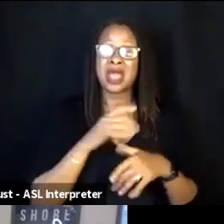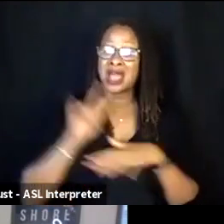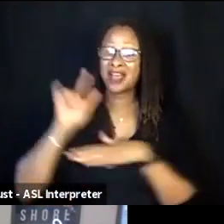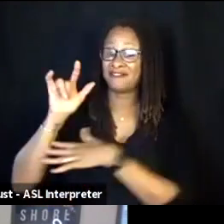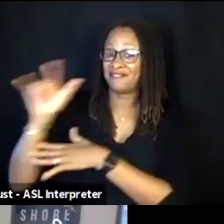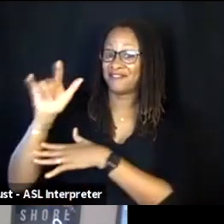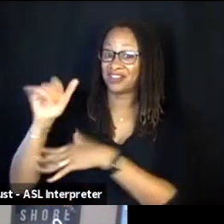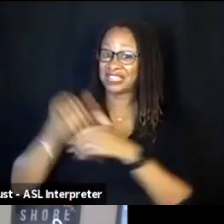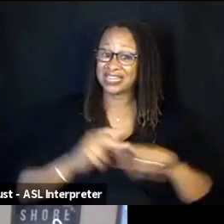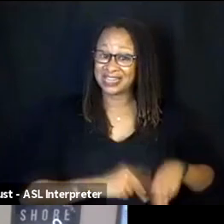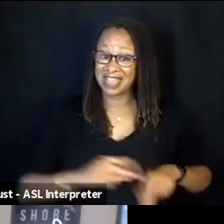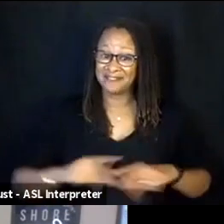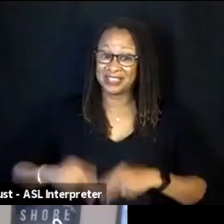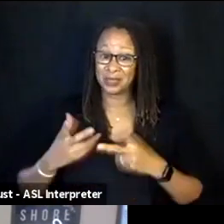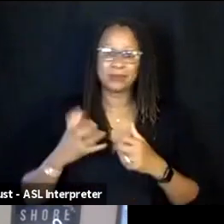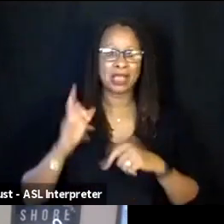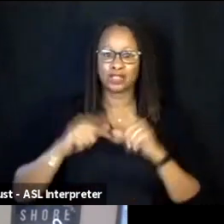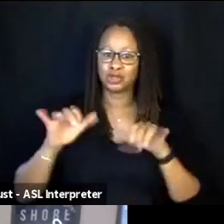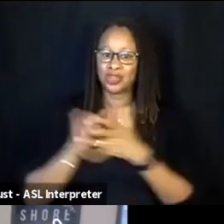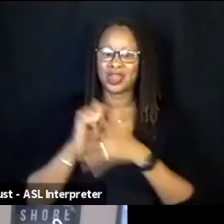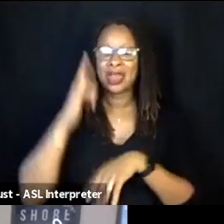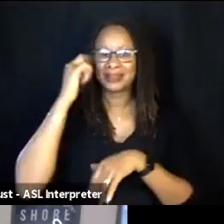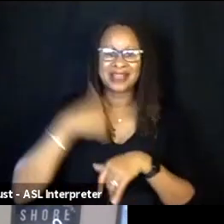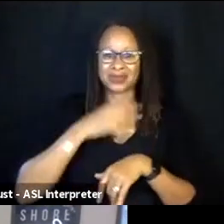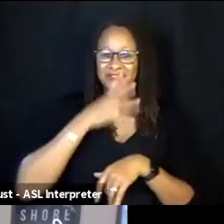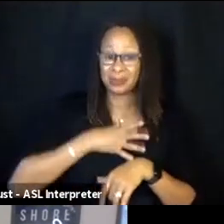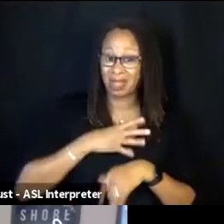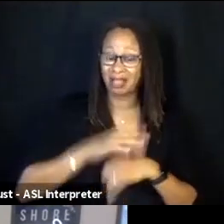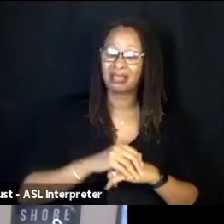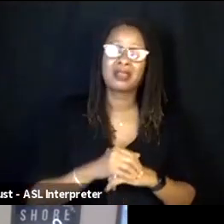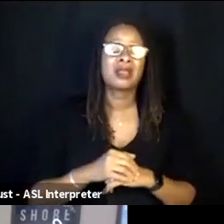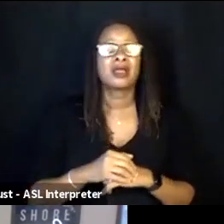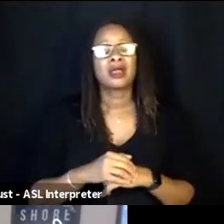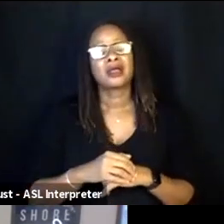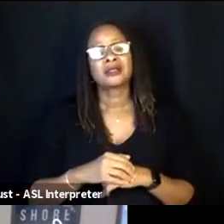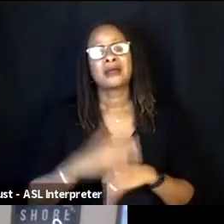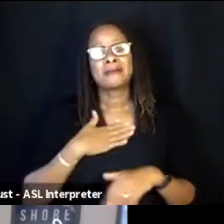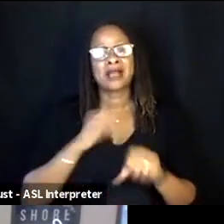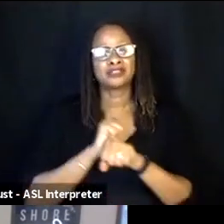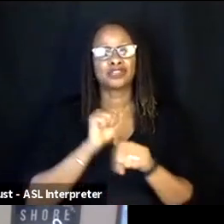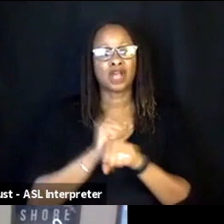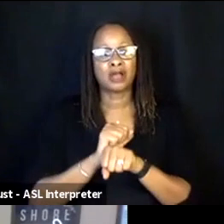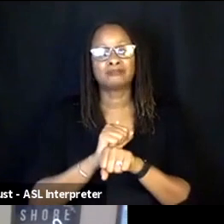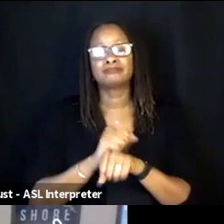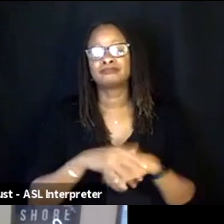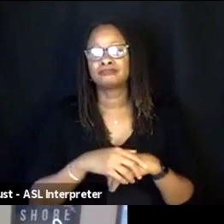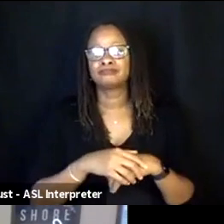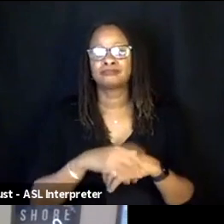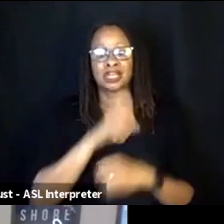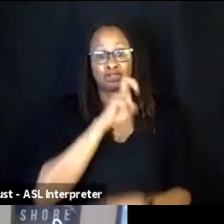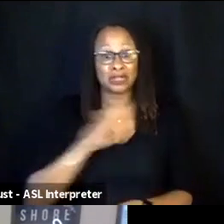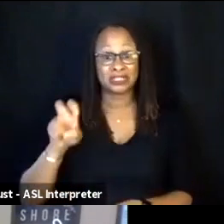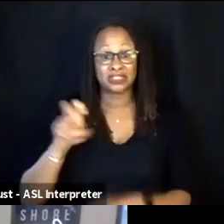I was not allowed to be a combat pilot because I was female. My job, you know, the transition from